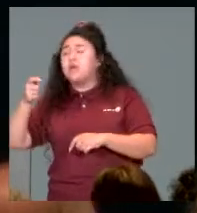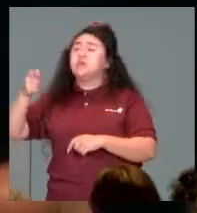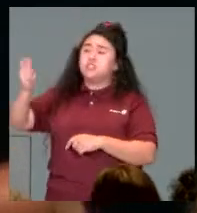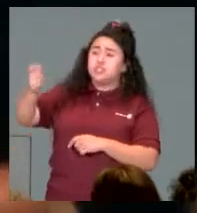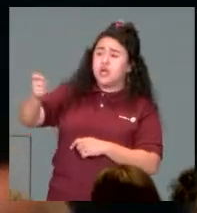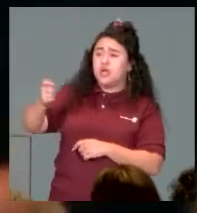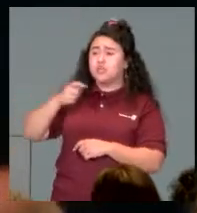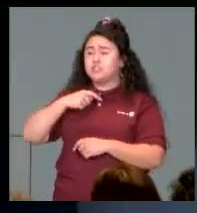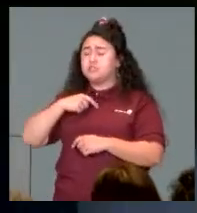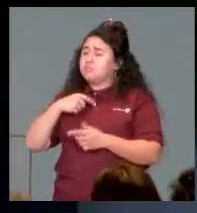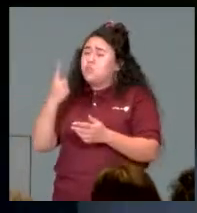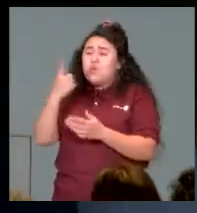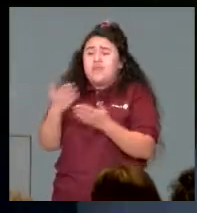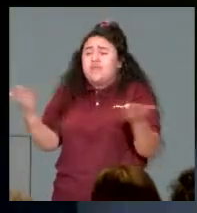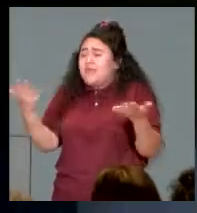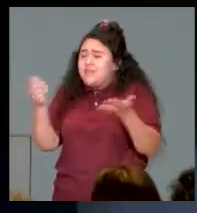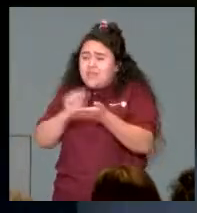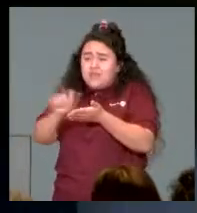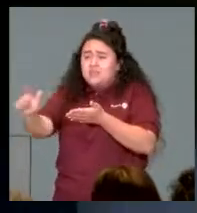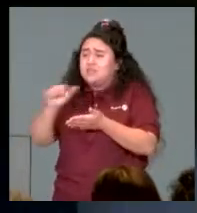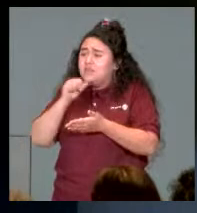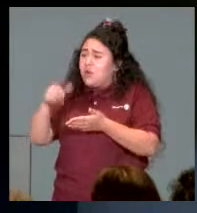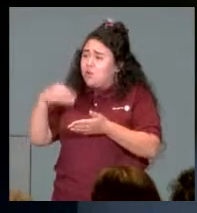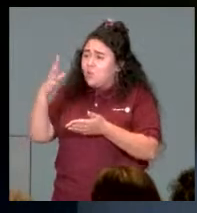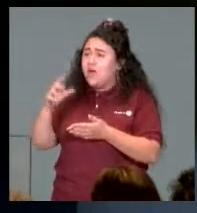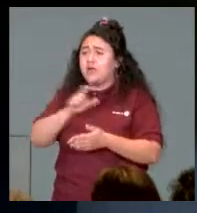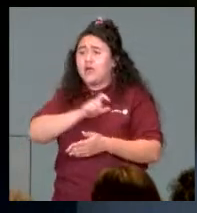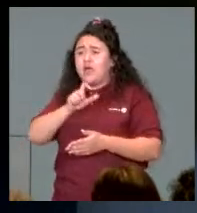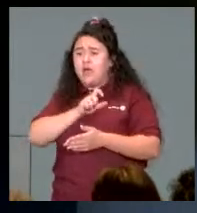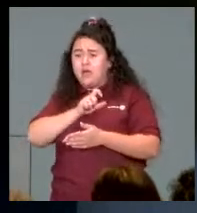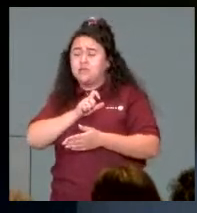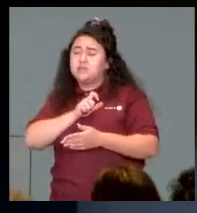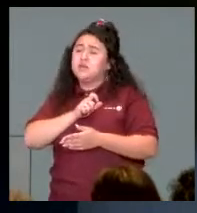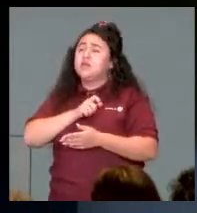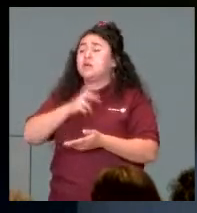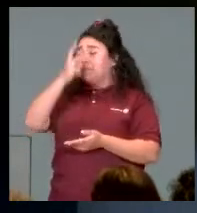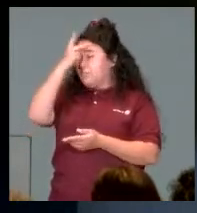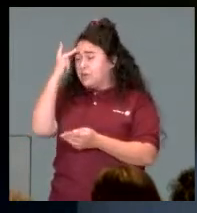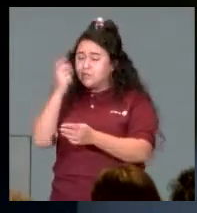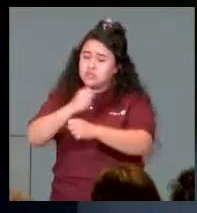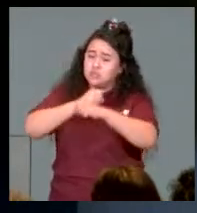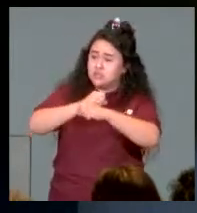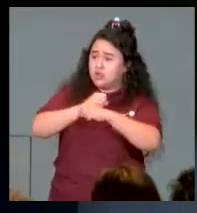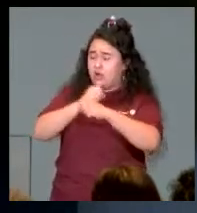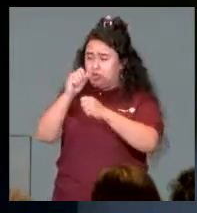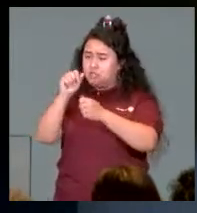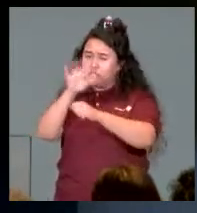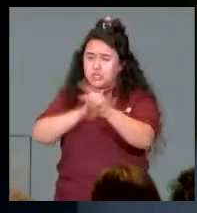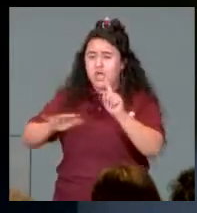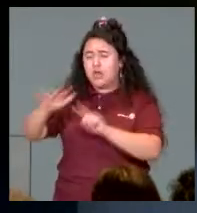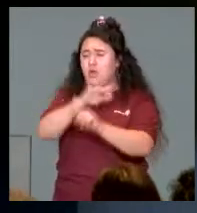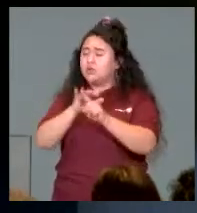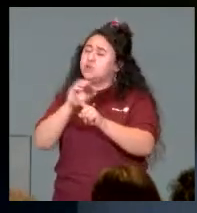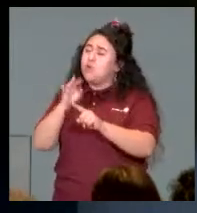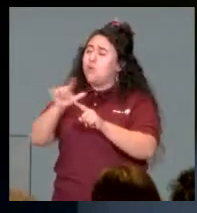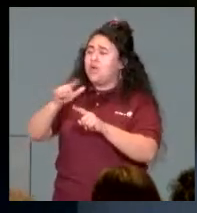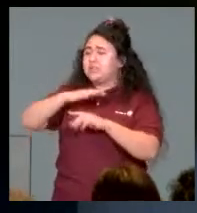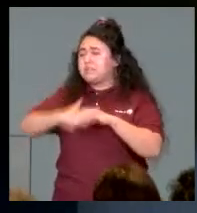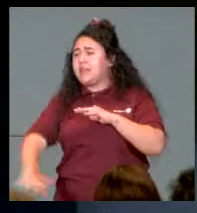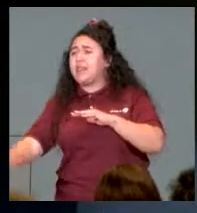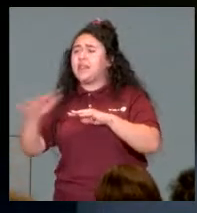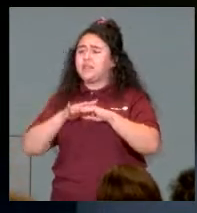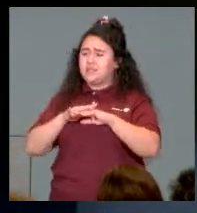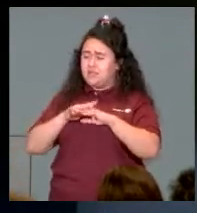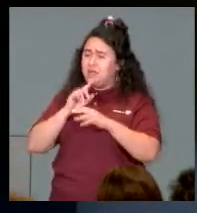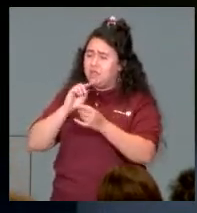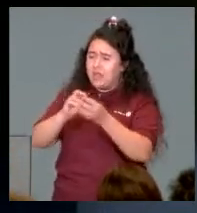only raining one thing. Non-white cops and prison guard shadows reminded me of spoiled milk floating on the oil spill. A neighborhood making a lot of fuss over its demise, a